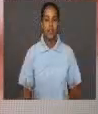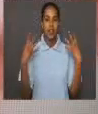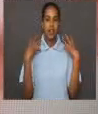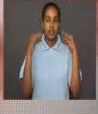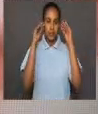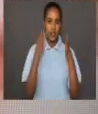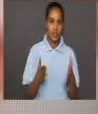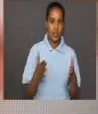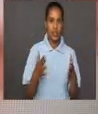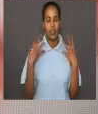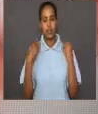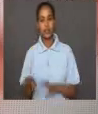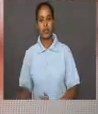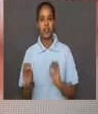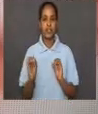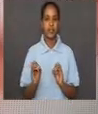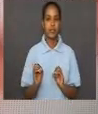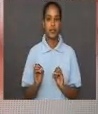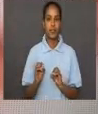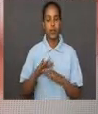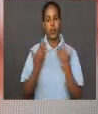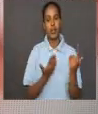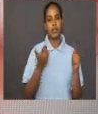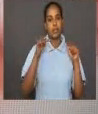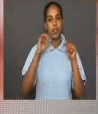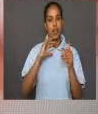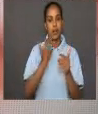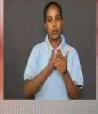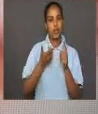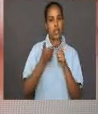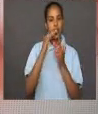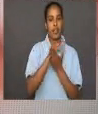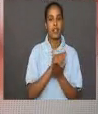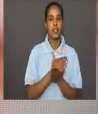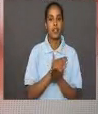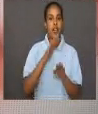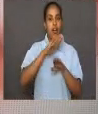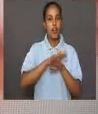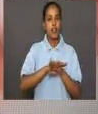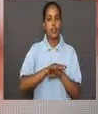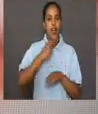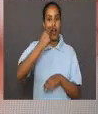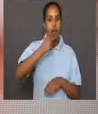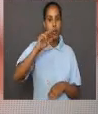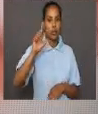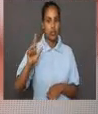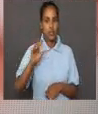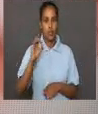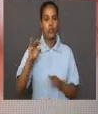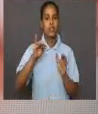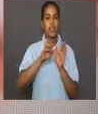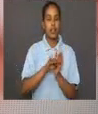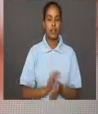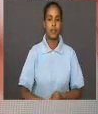Hello, teacher. Hello, students. Welcome to our second lesson on the hydrolysis of